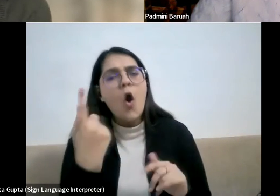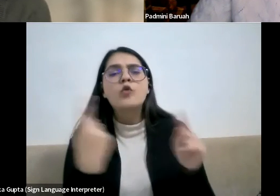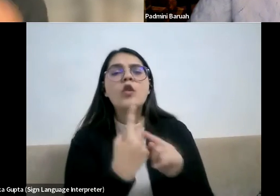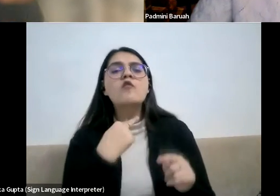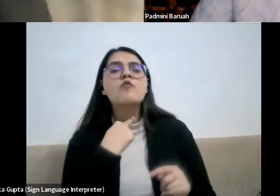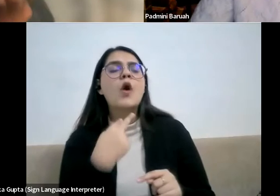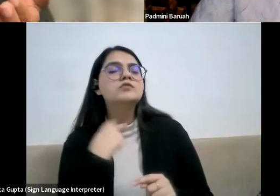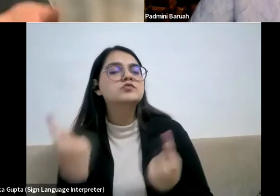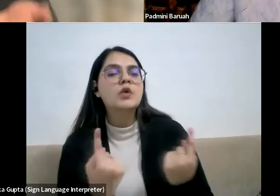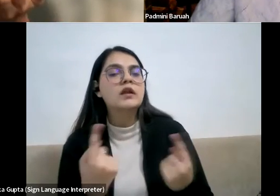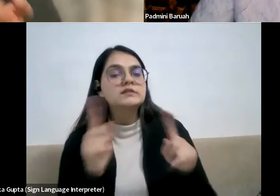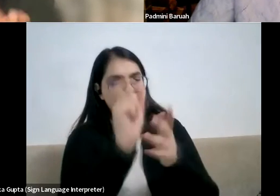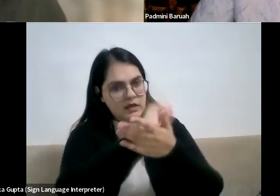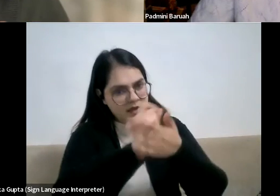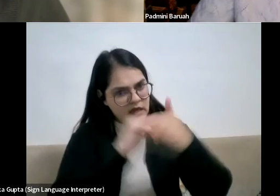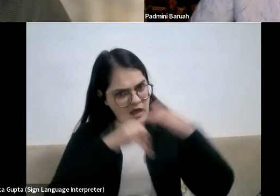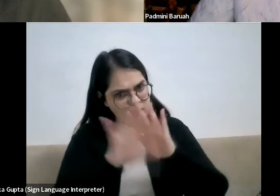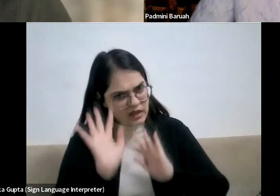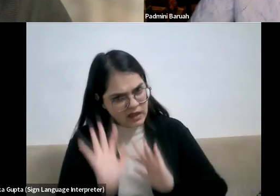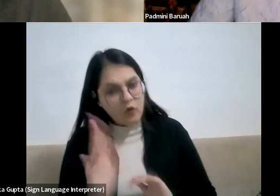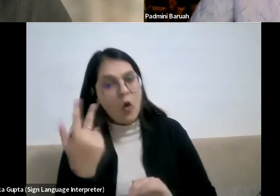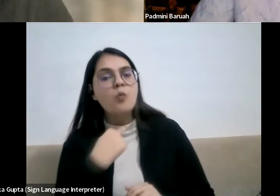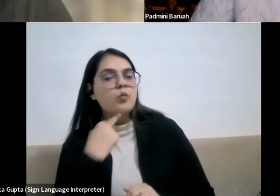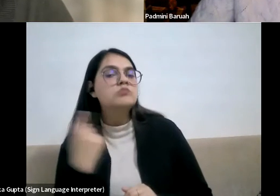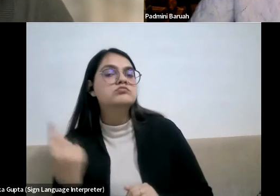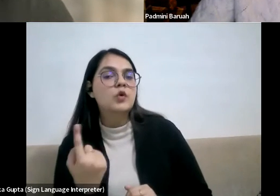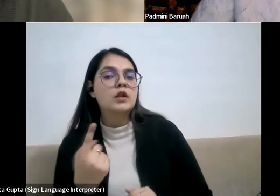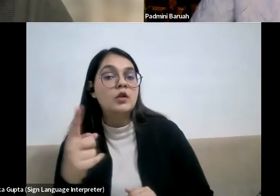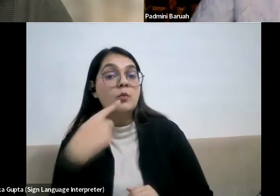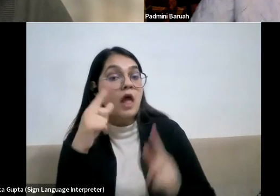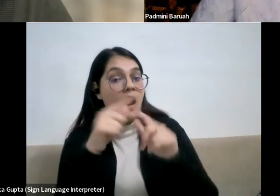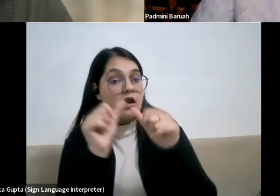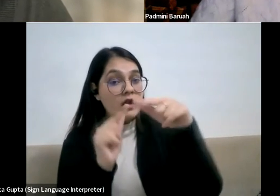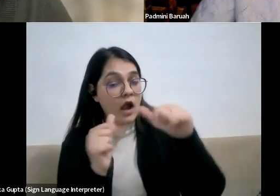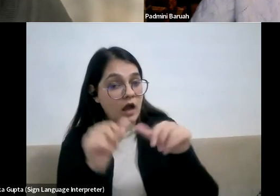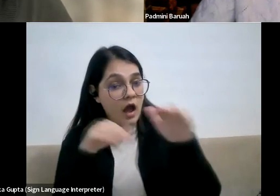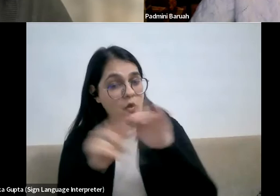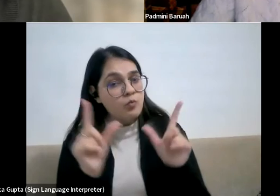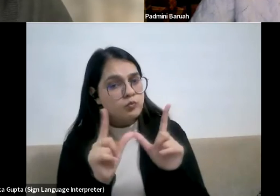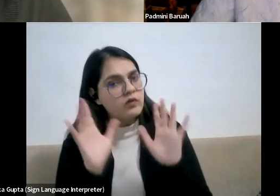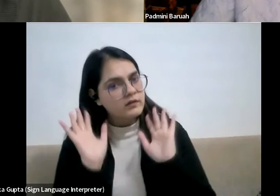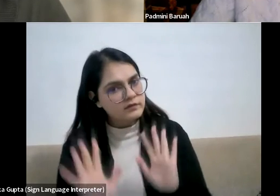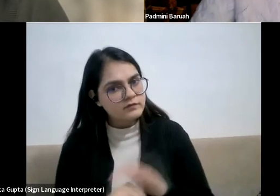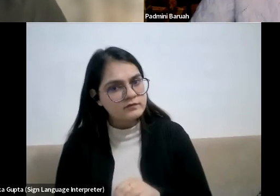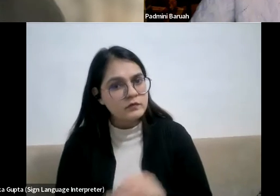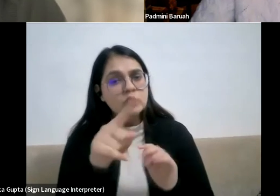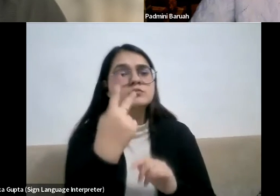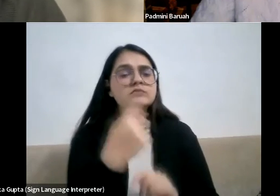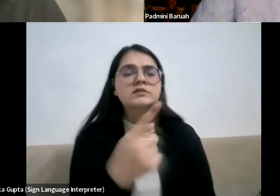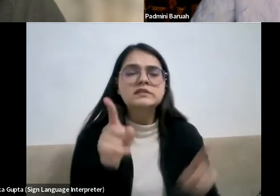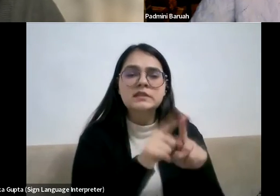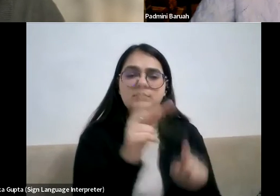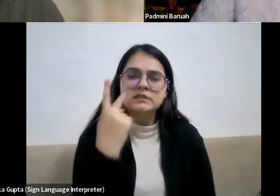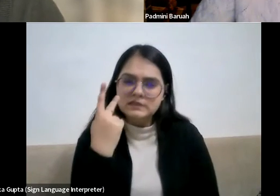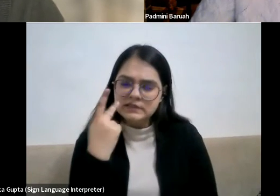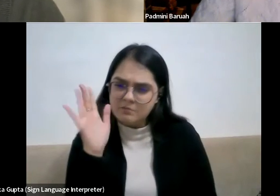court? Because then you cannot really find that data till you speak to people. So I was just wondering whether you saw the similar trend in written